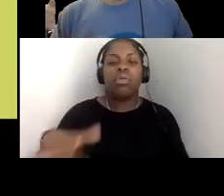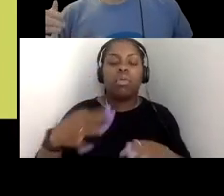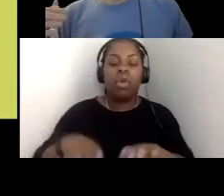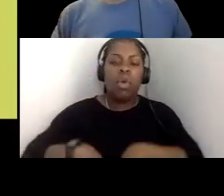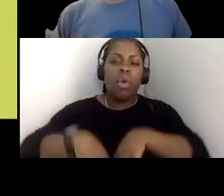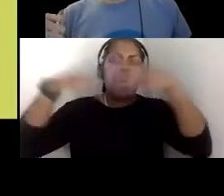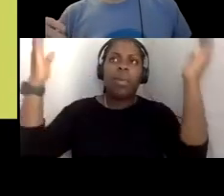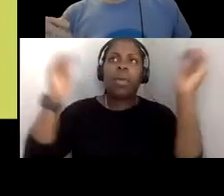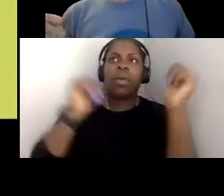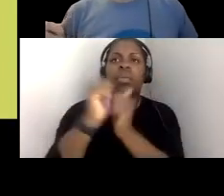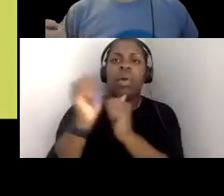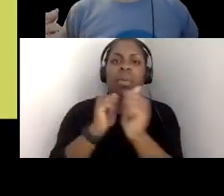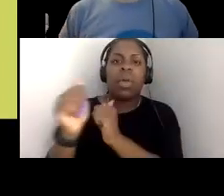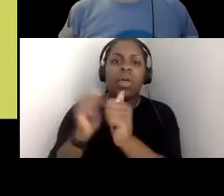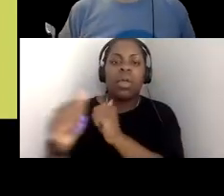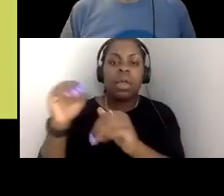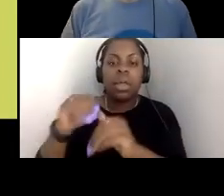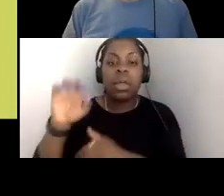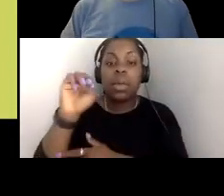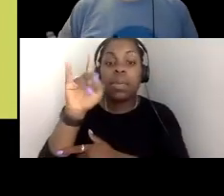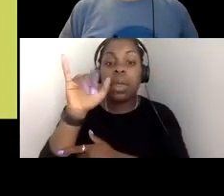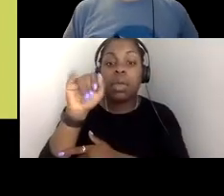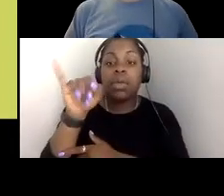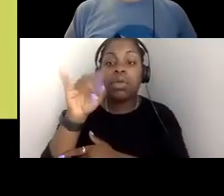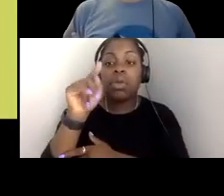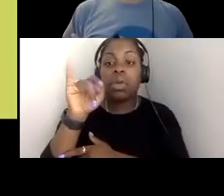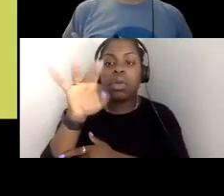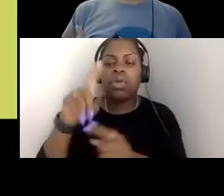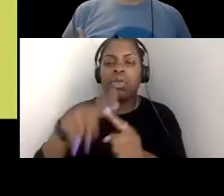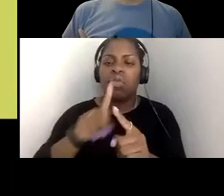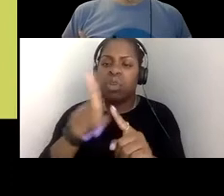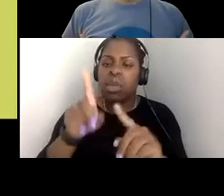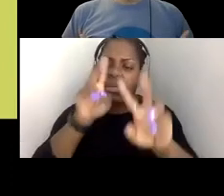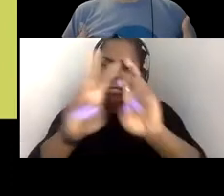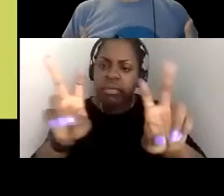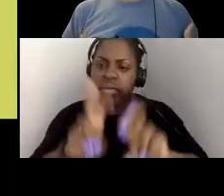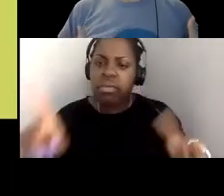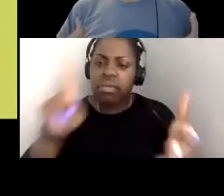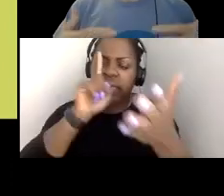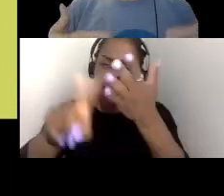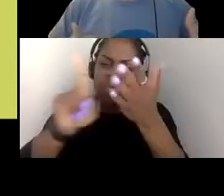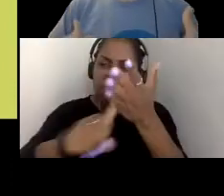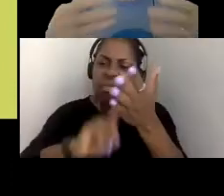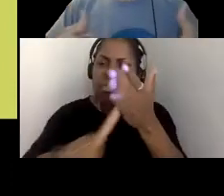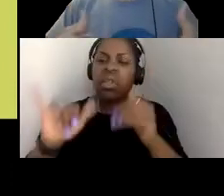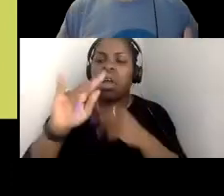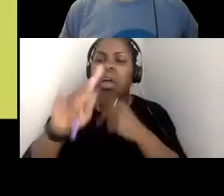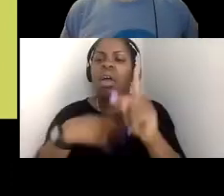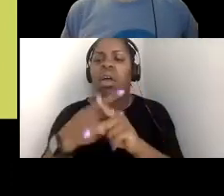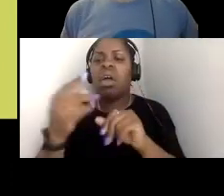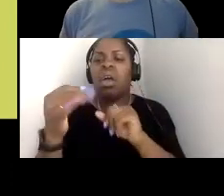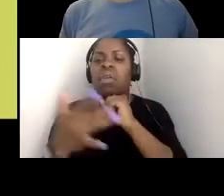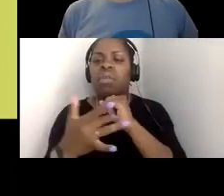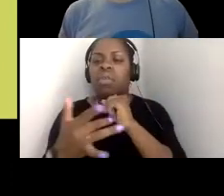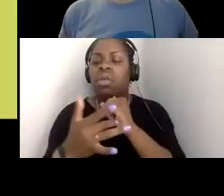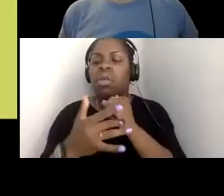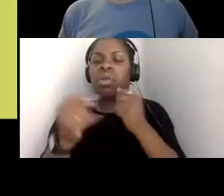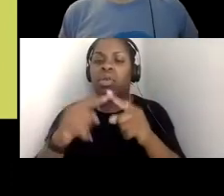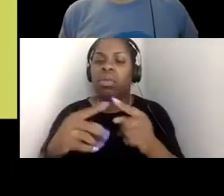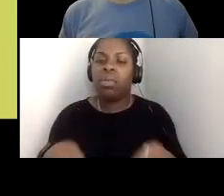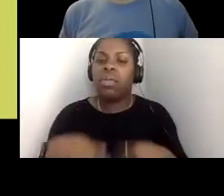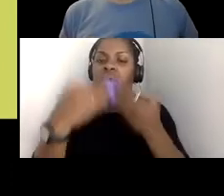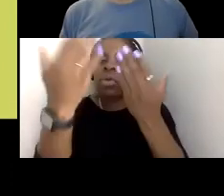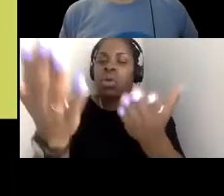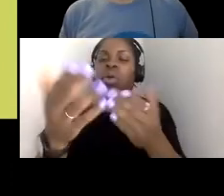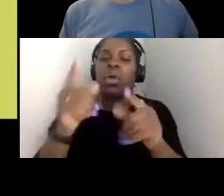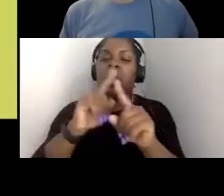campaign here at Media Justice to kind of interrogate this technology and really try to produce a counter